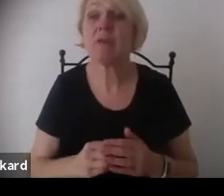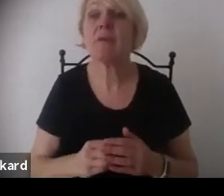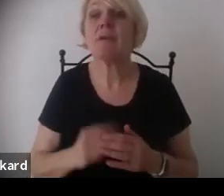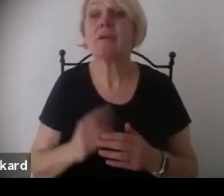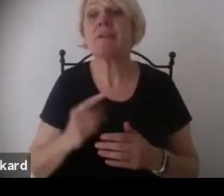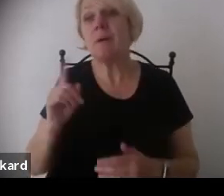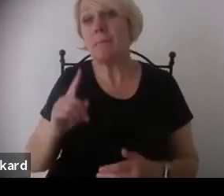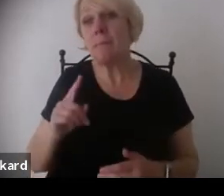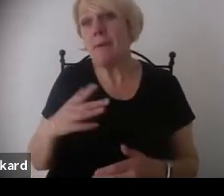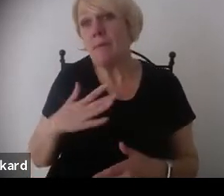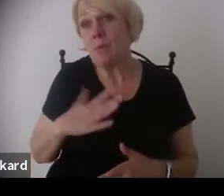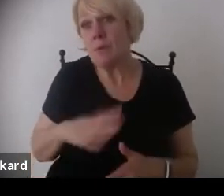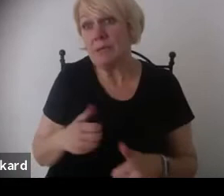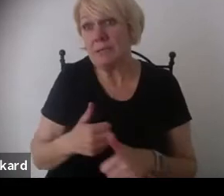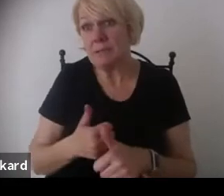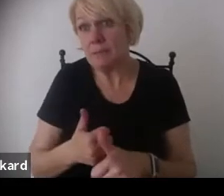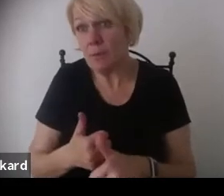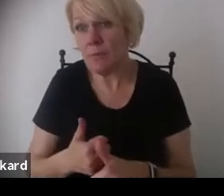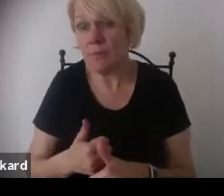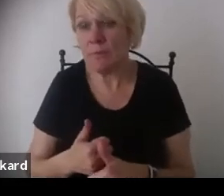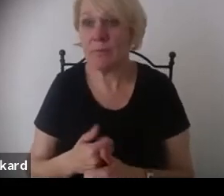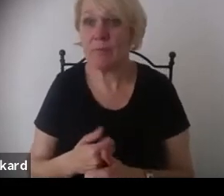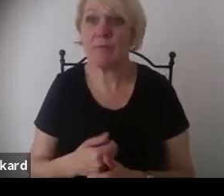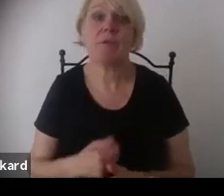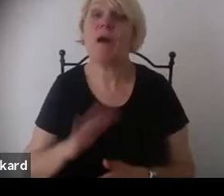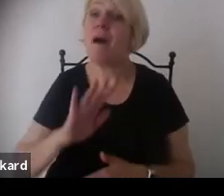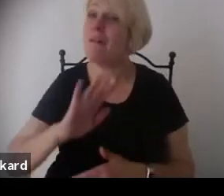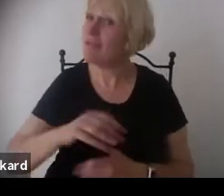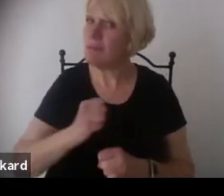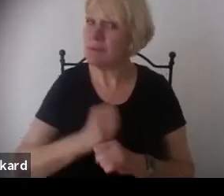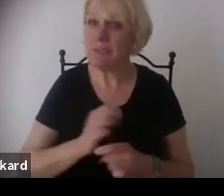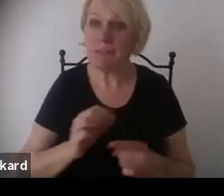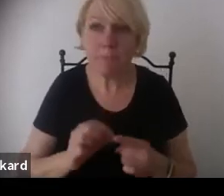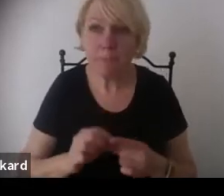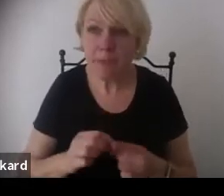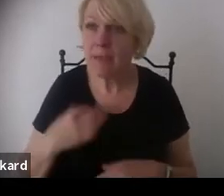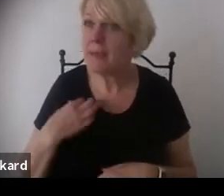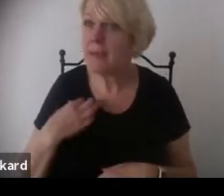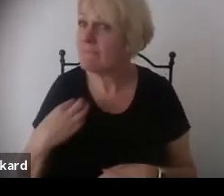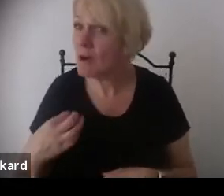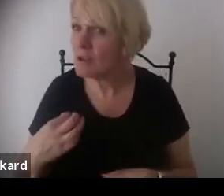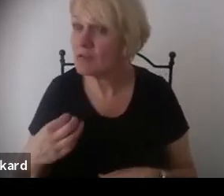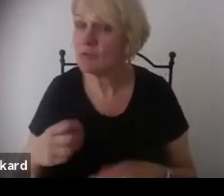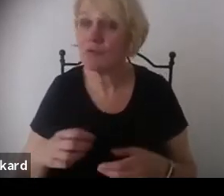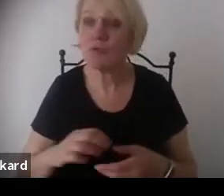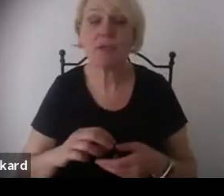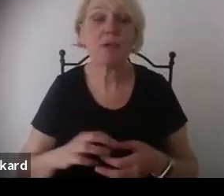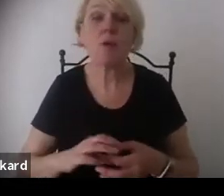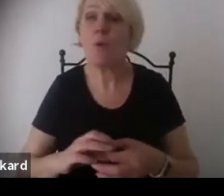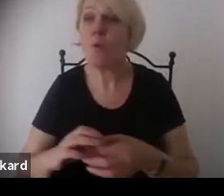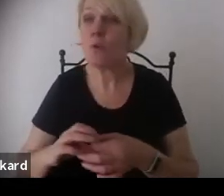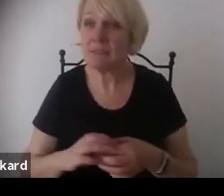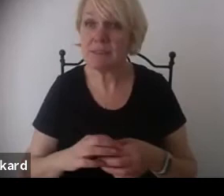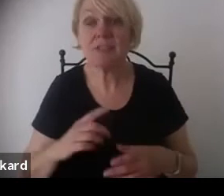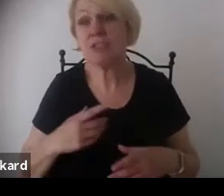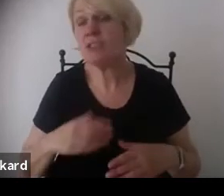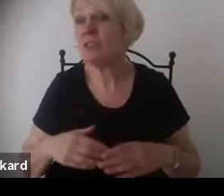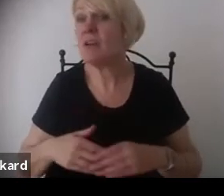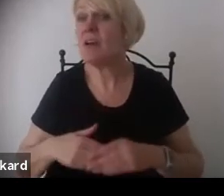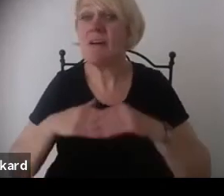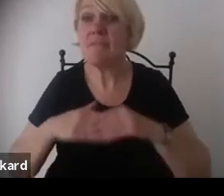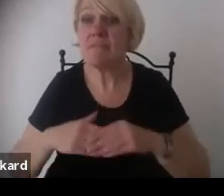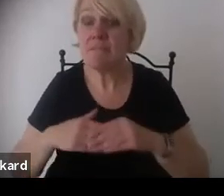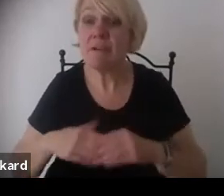people, that can be from their GP, it can be from voluntary organisations, and as you said earlier, it may simply be from friends and family as well. It